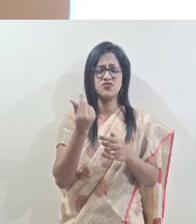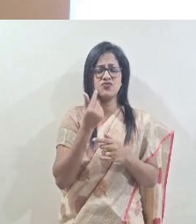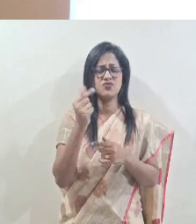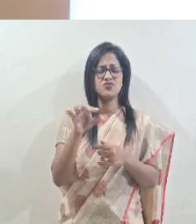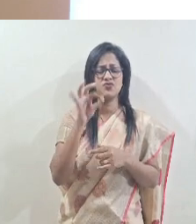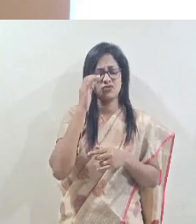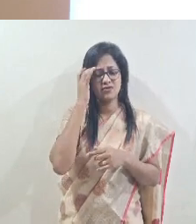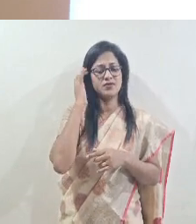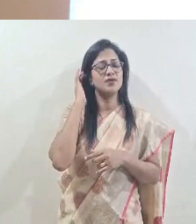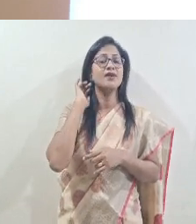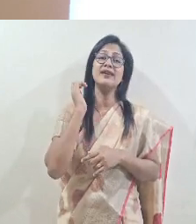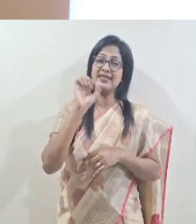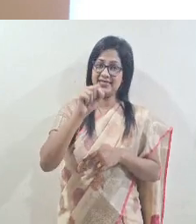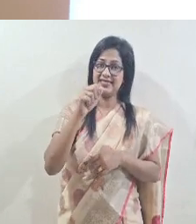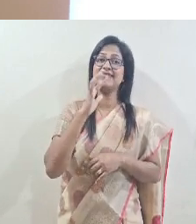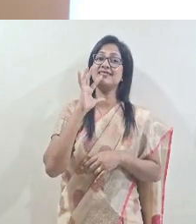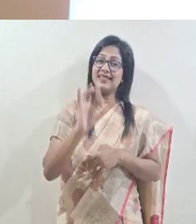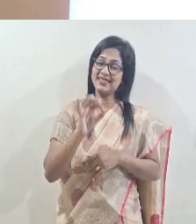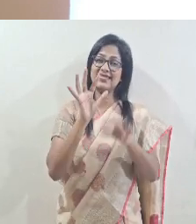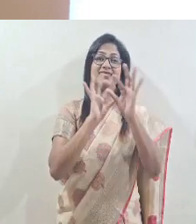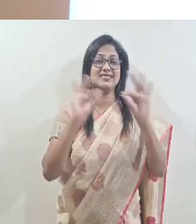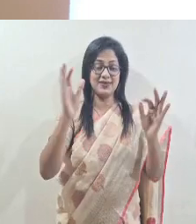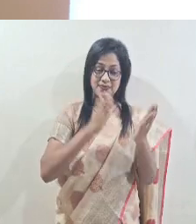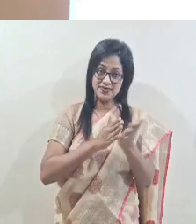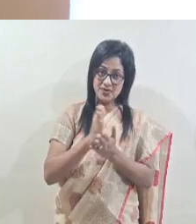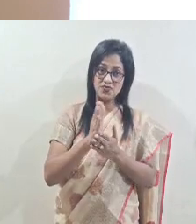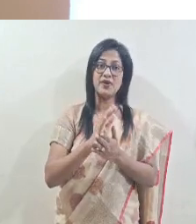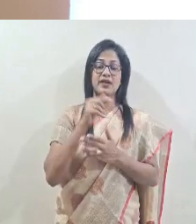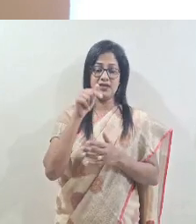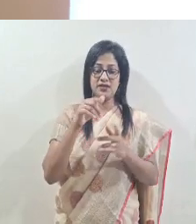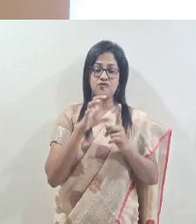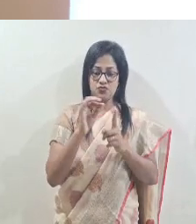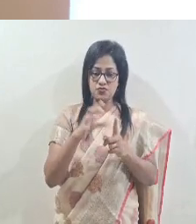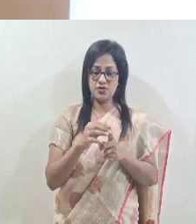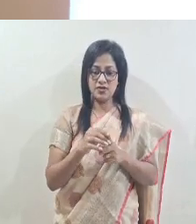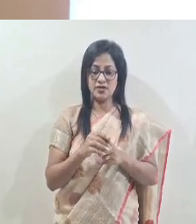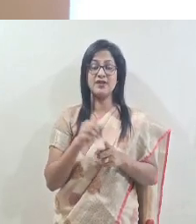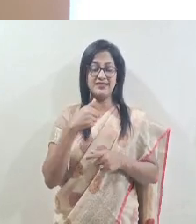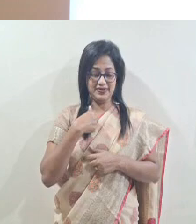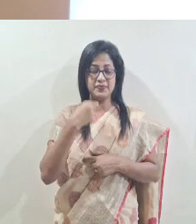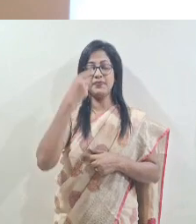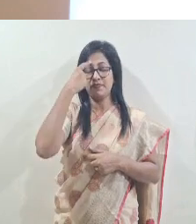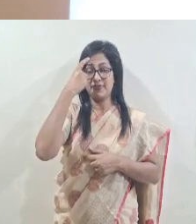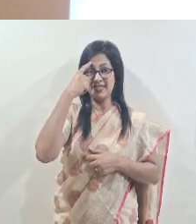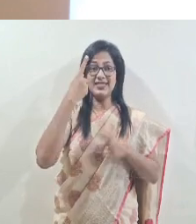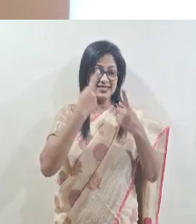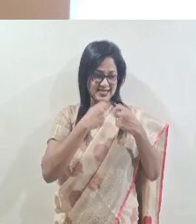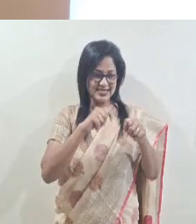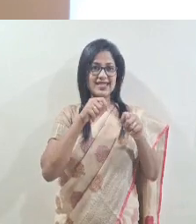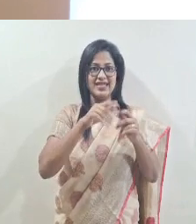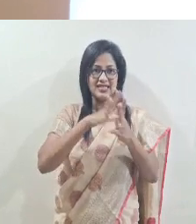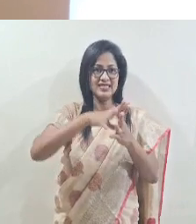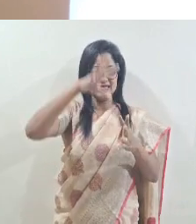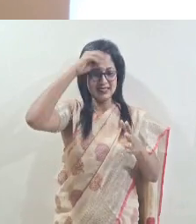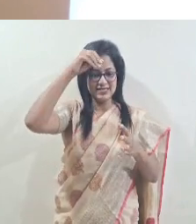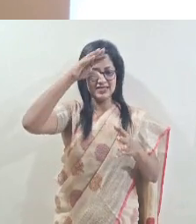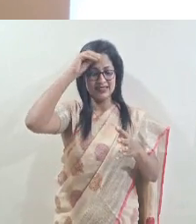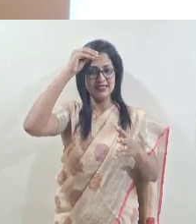it? Yes, sir. I actually chose a simple way for doing it, but I'm still learning in